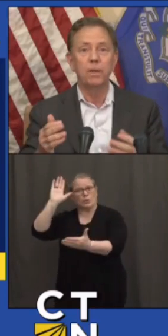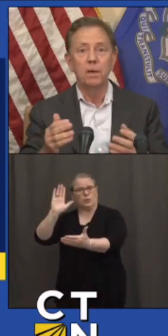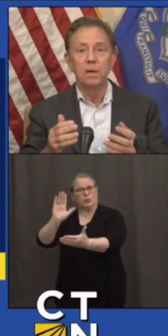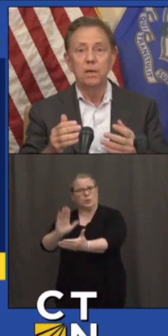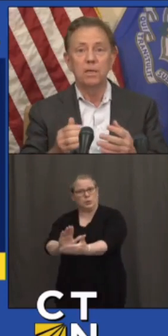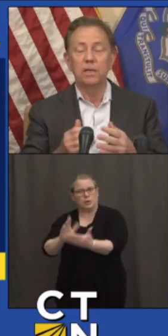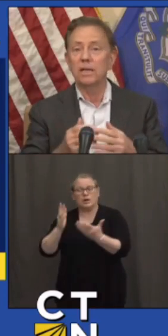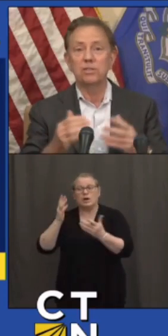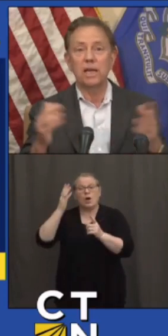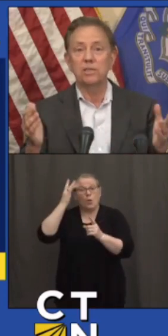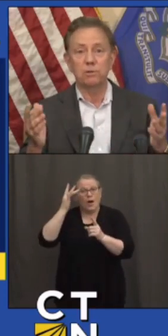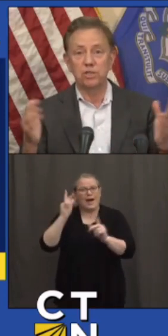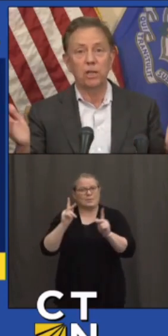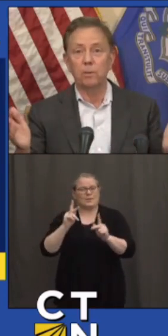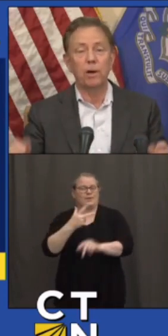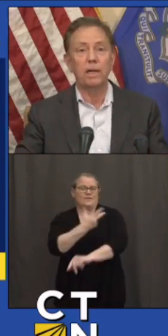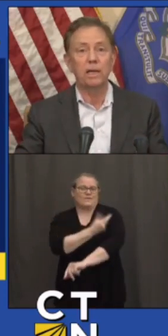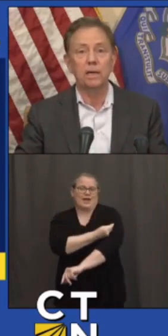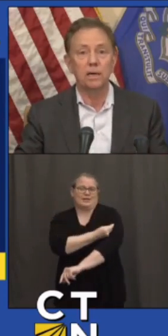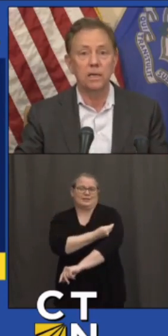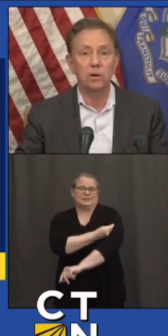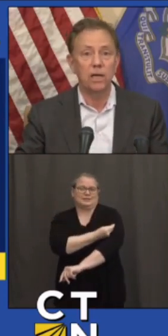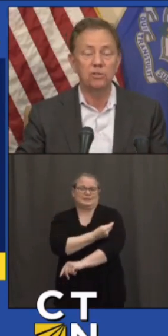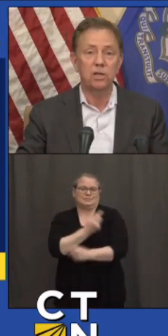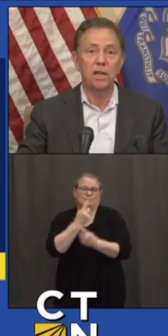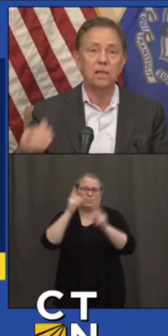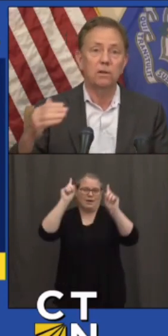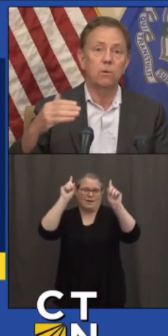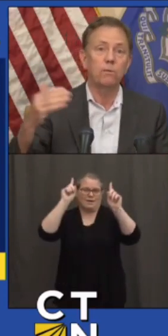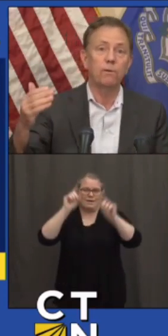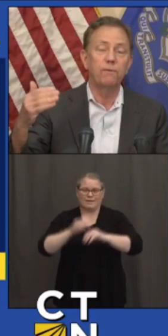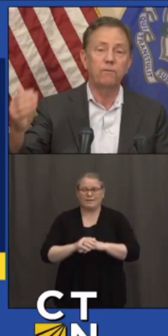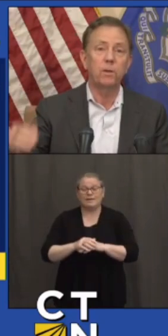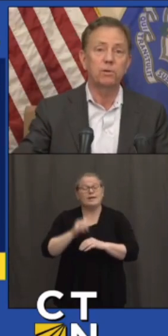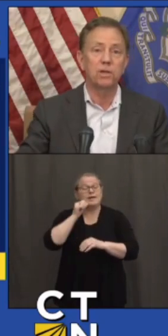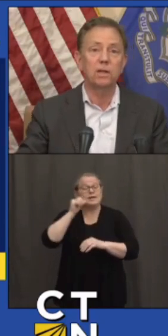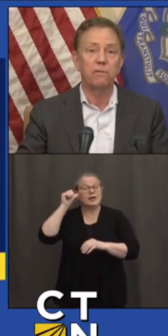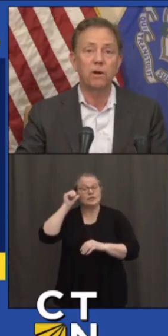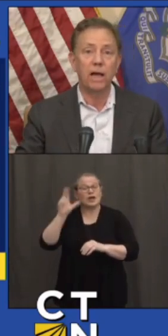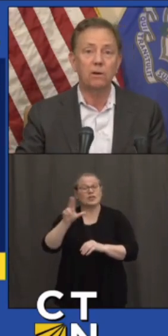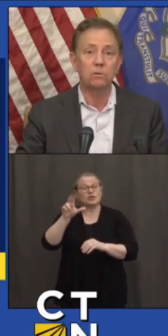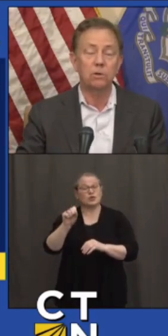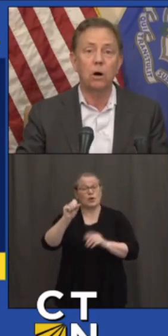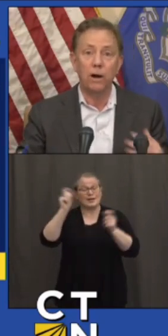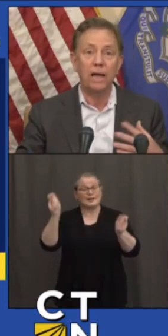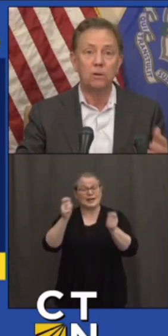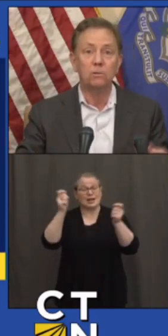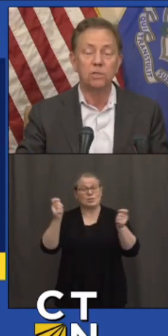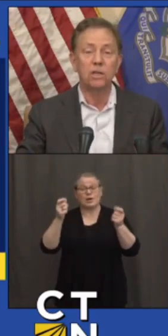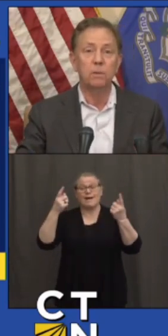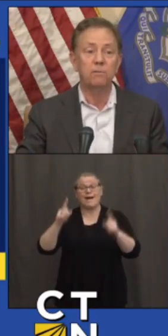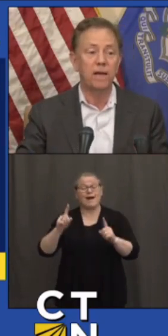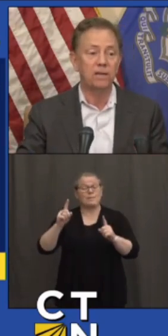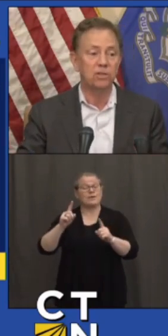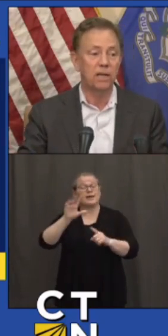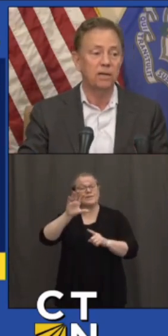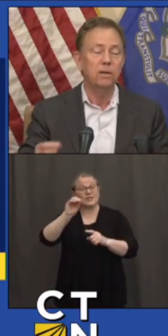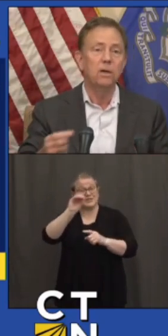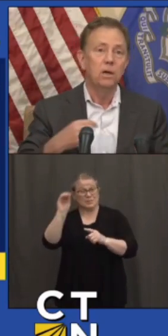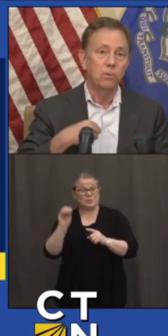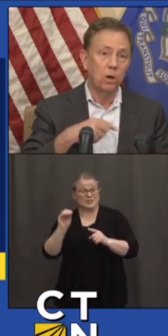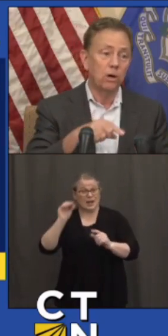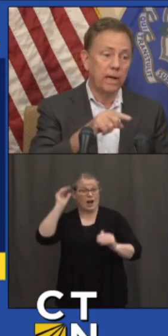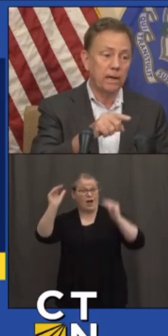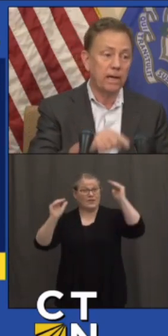saw the United States was celebrating, yesterday that over 50% of their adults, our adults, had been